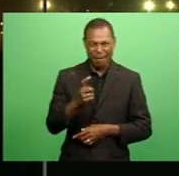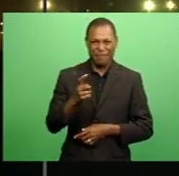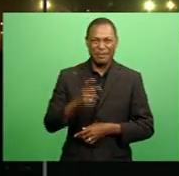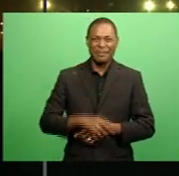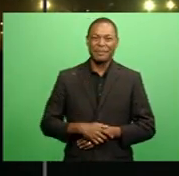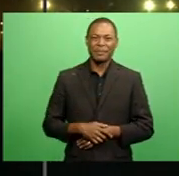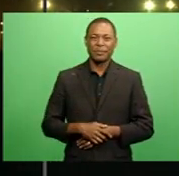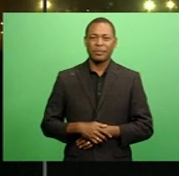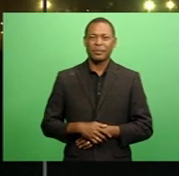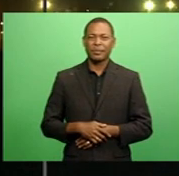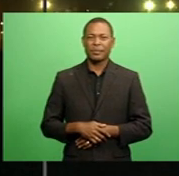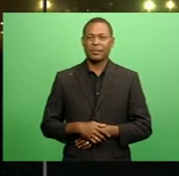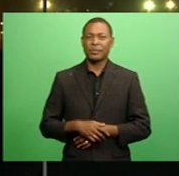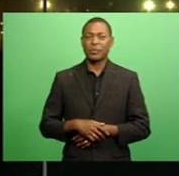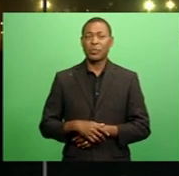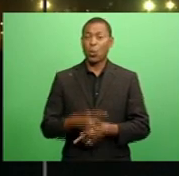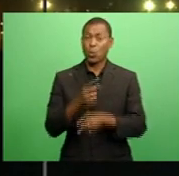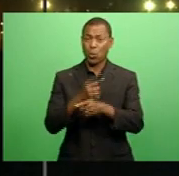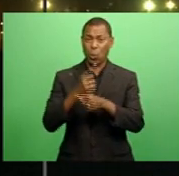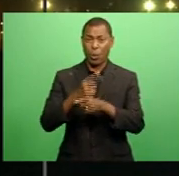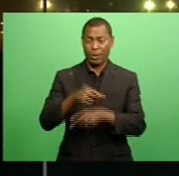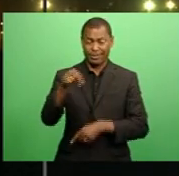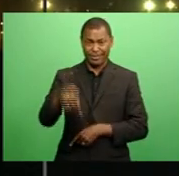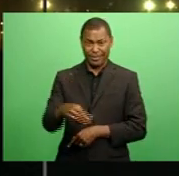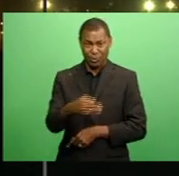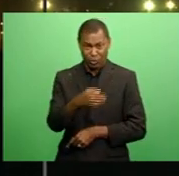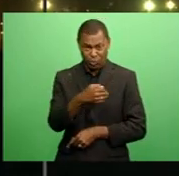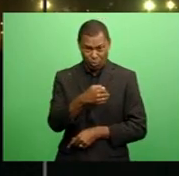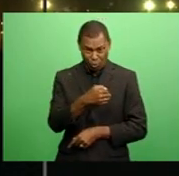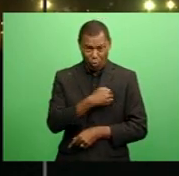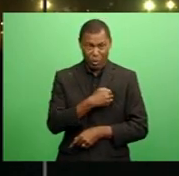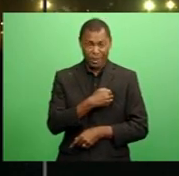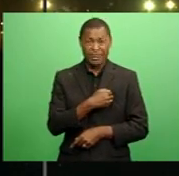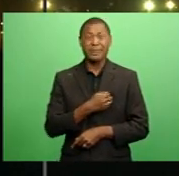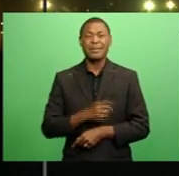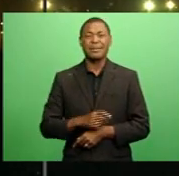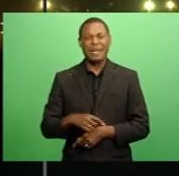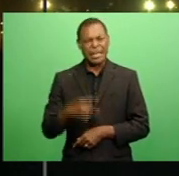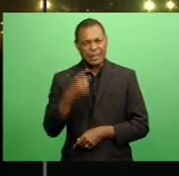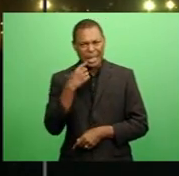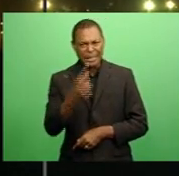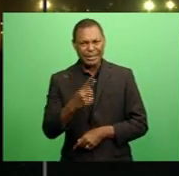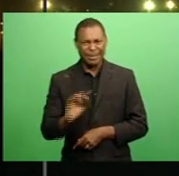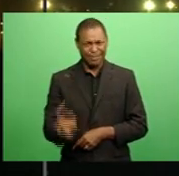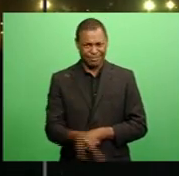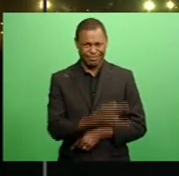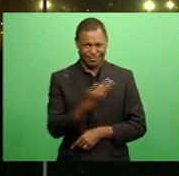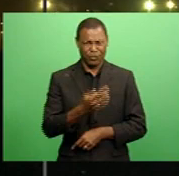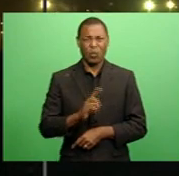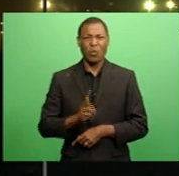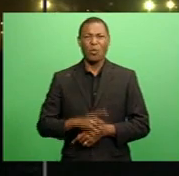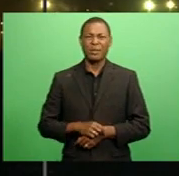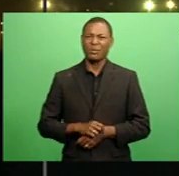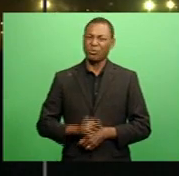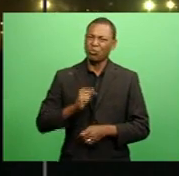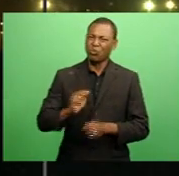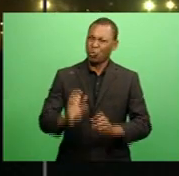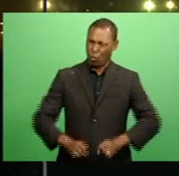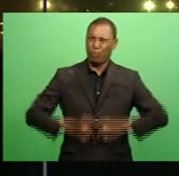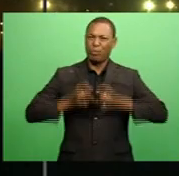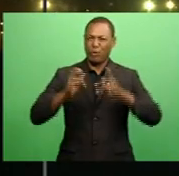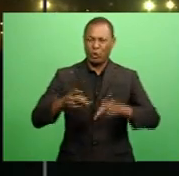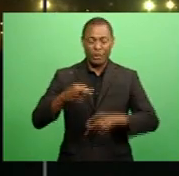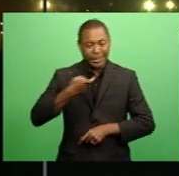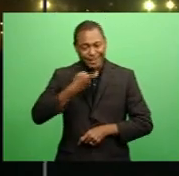virtual Fiji Trade Expo series this morning, Trade Minister Fayaz Koya highlighted that Investment Fiji will push for opportunities to lure